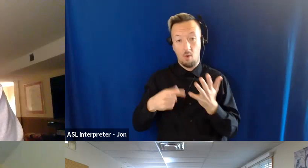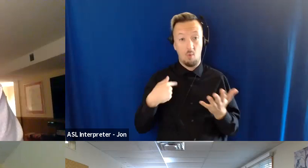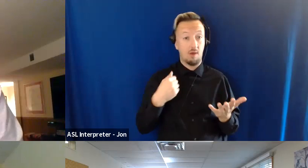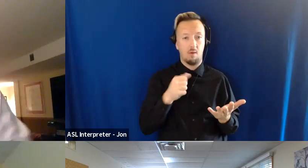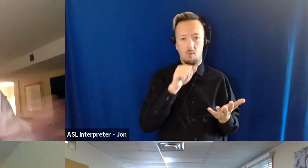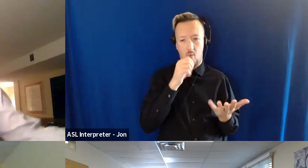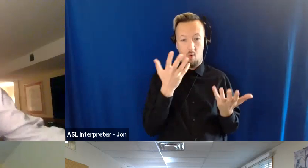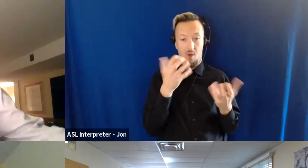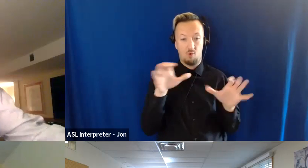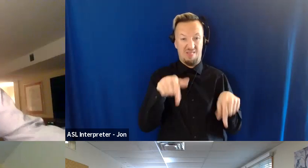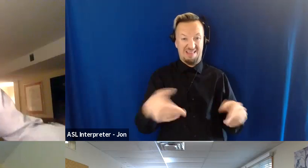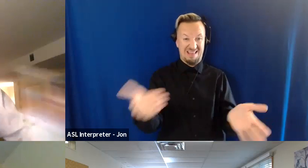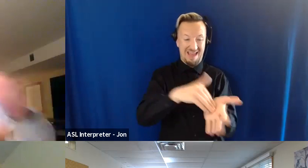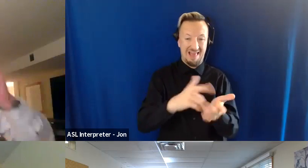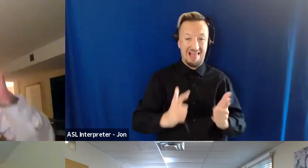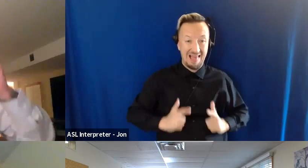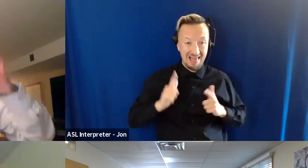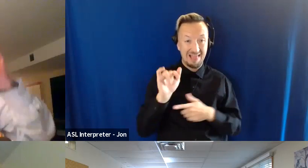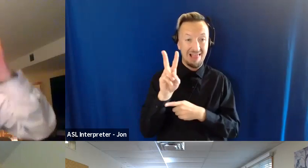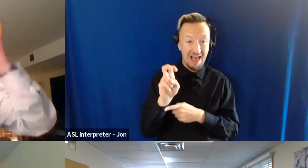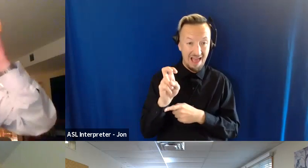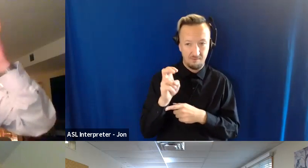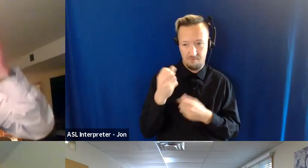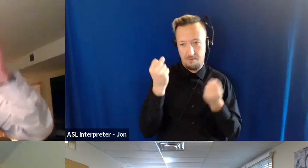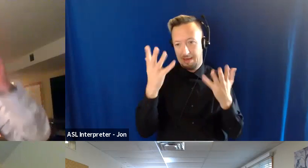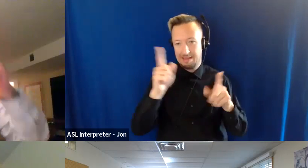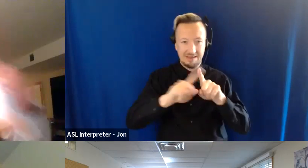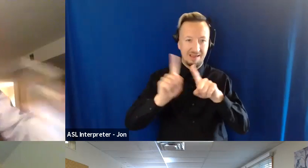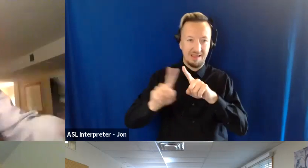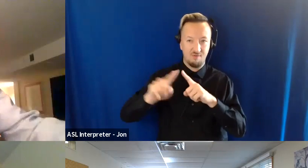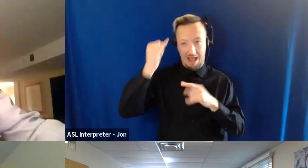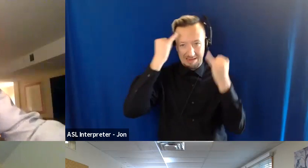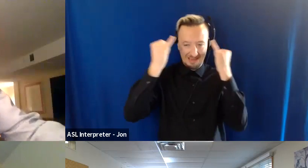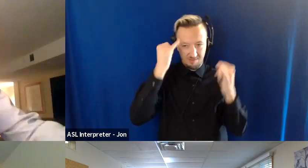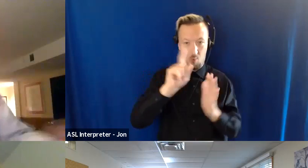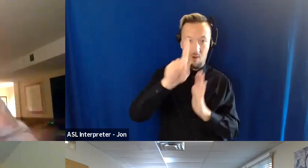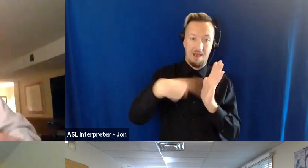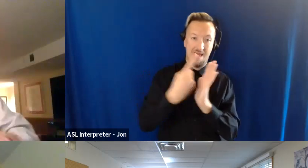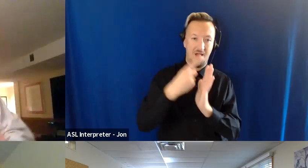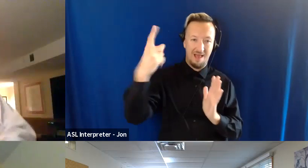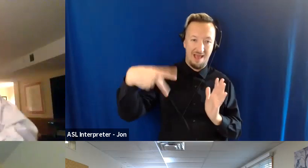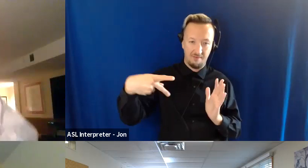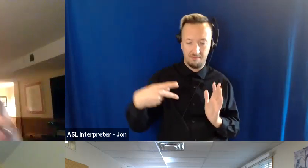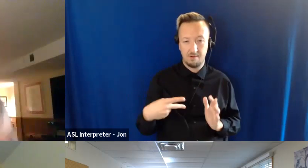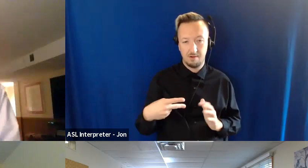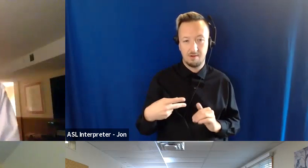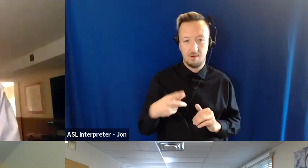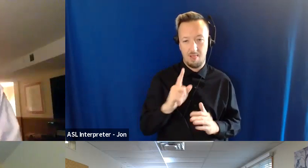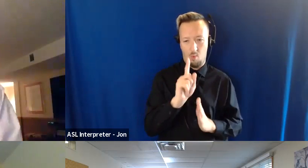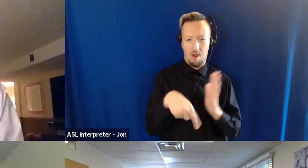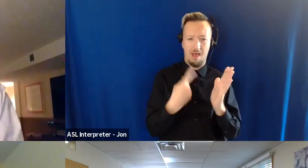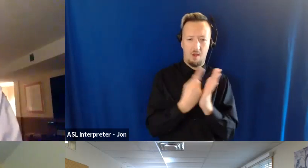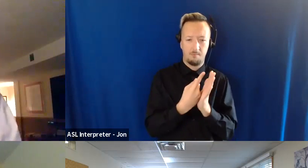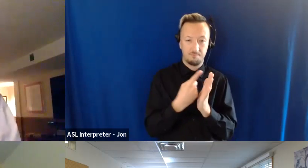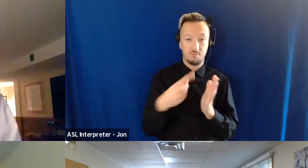again next year live, because we have a whole host of ideas for an hour and a half. Because an hour really, I think that